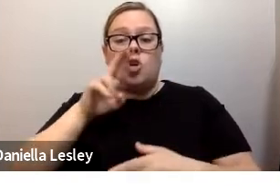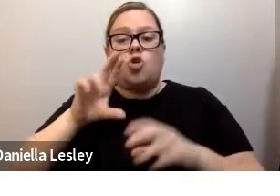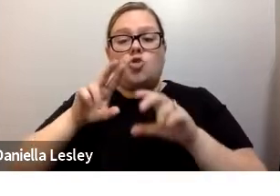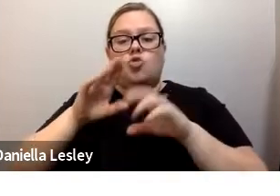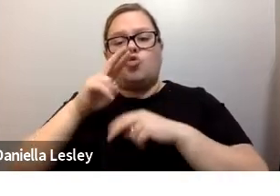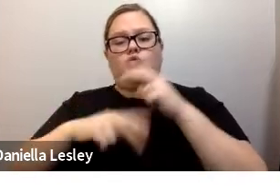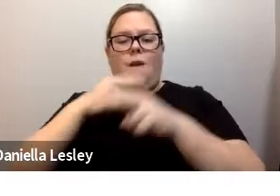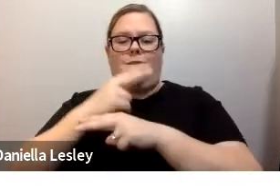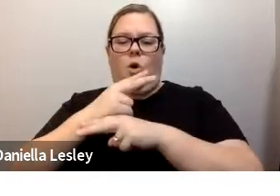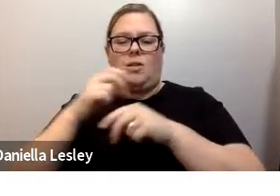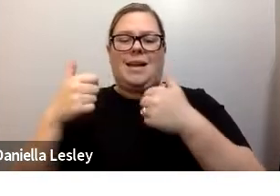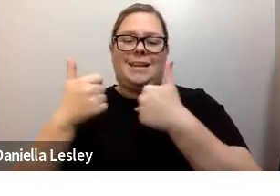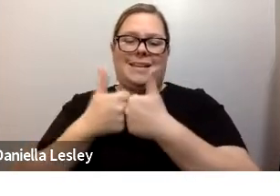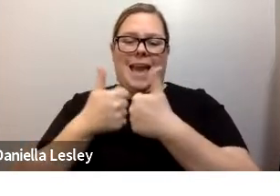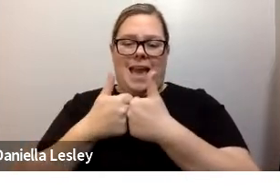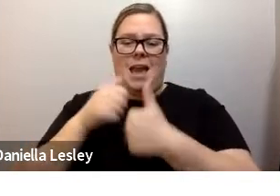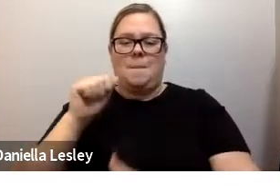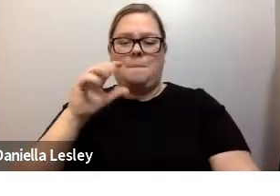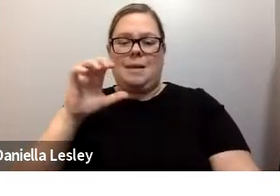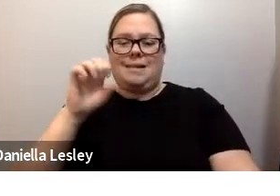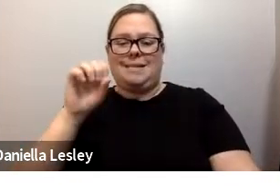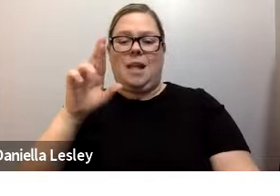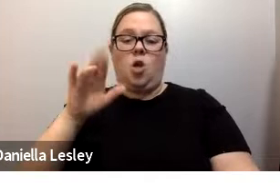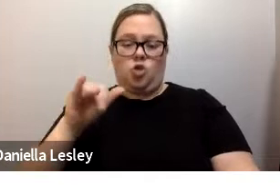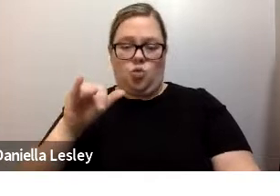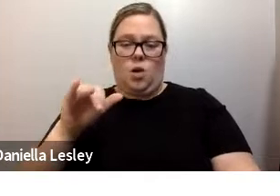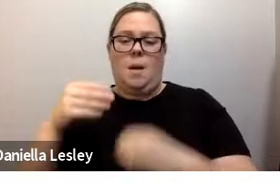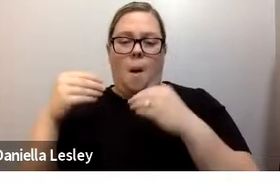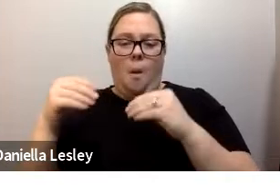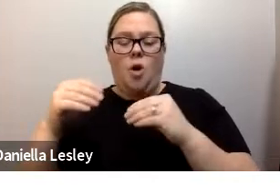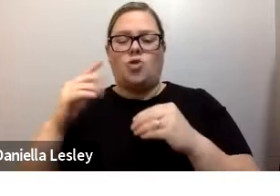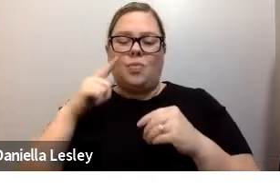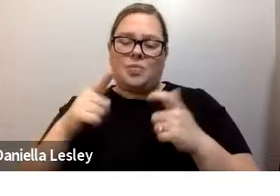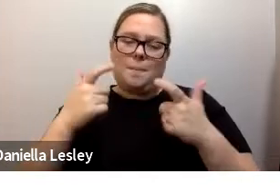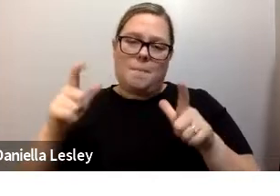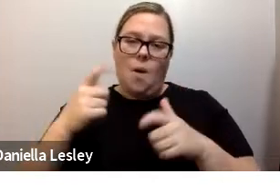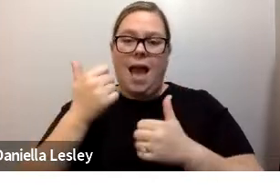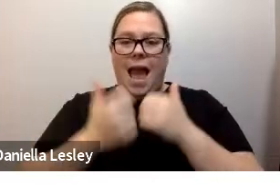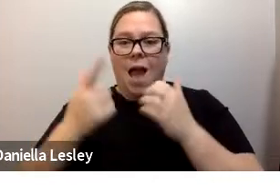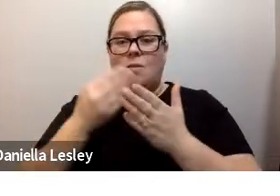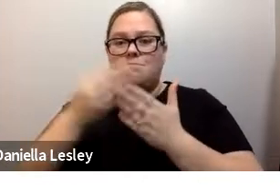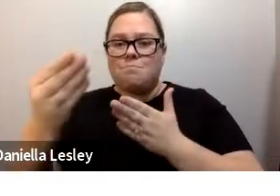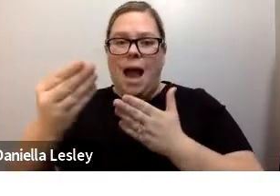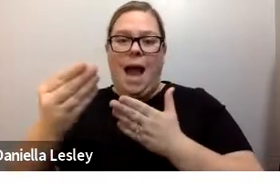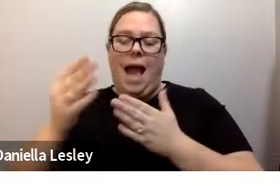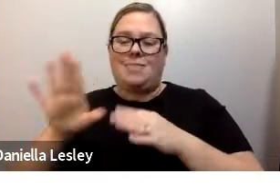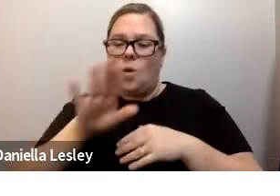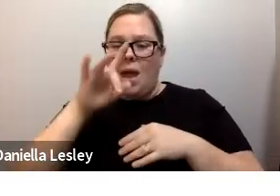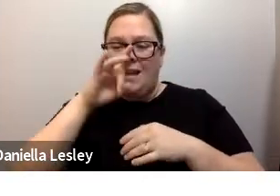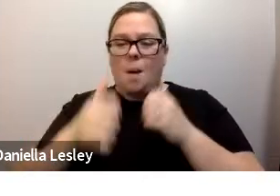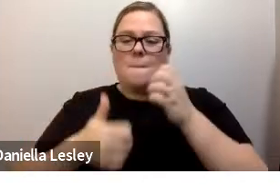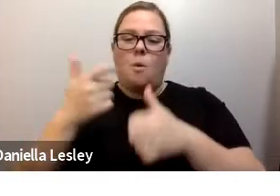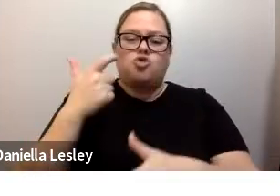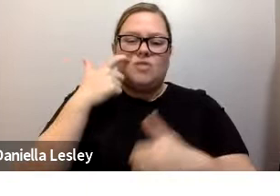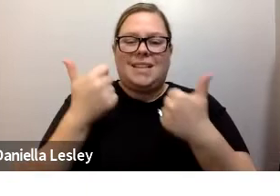game accessory market. So this is the big one, right? Everybody's buying their kids the latest game accessories. So if you, at the very